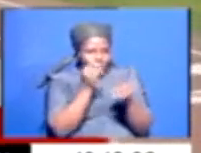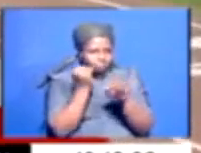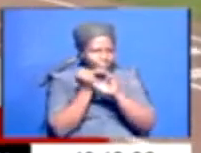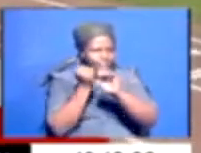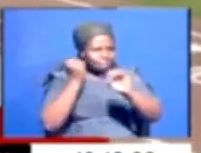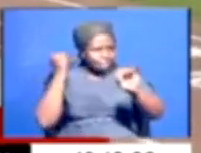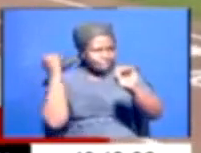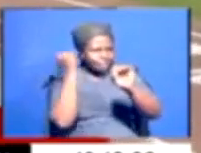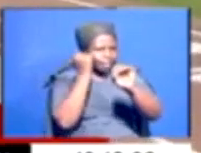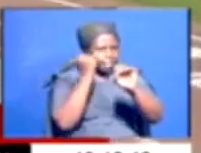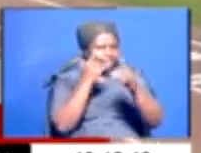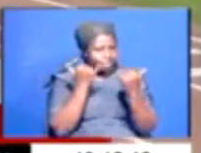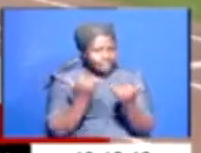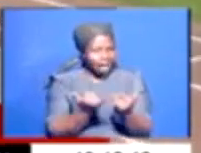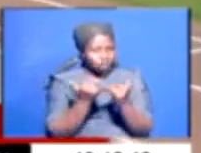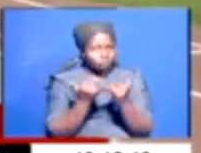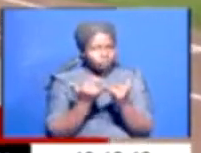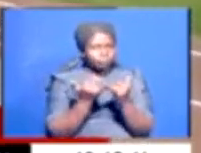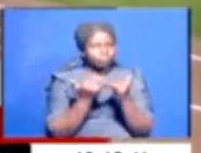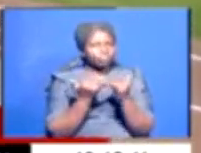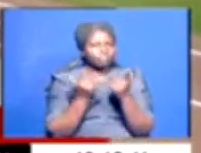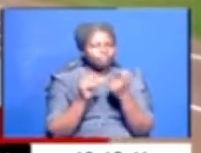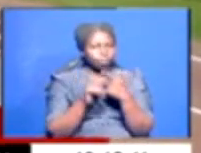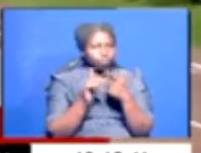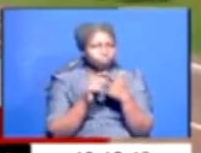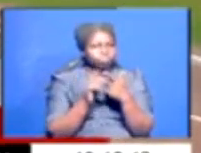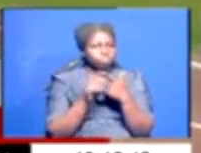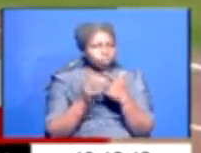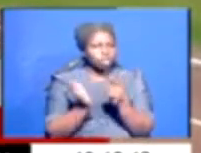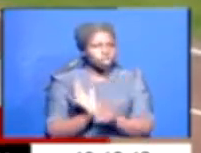put? You know, with the javelin,